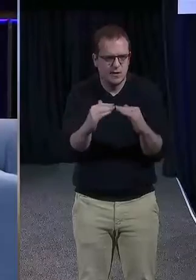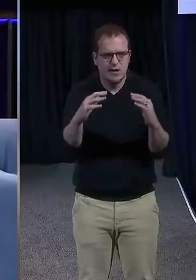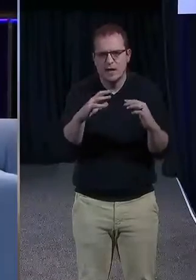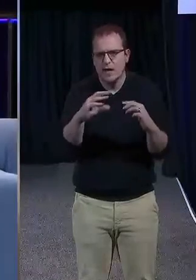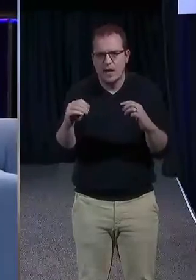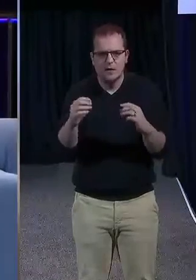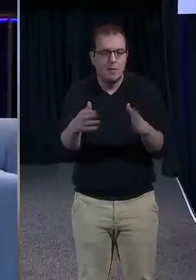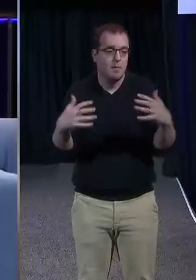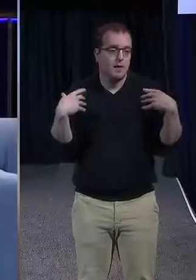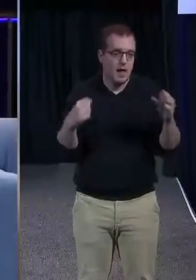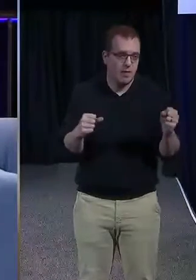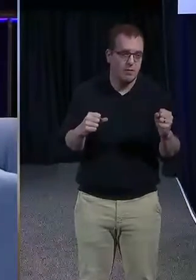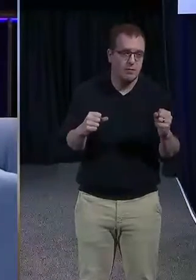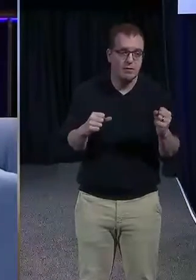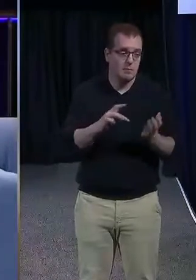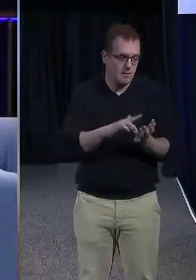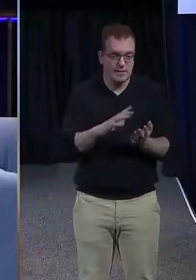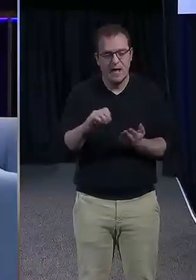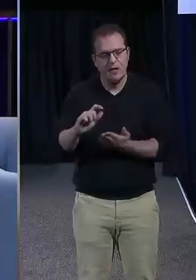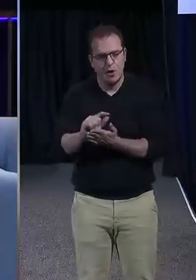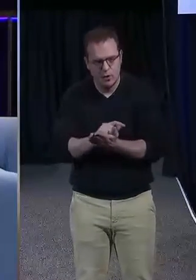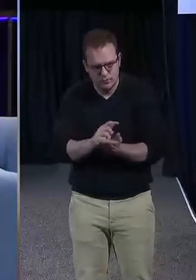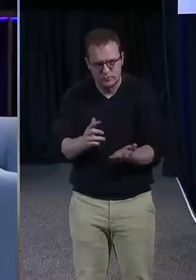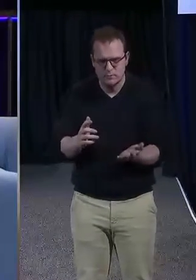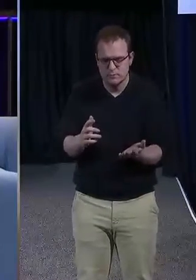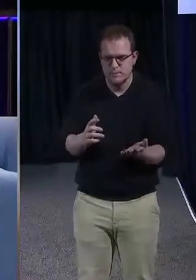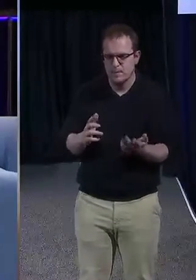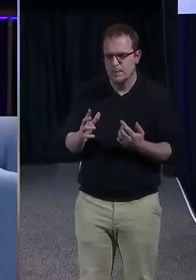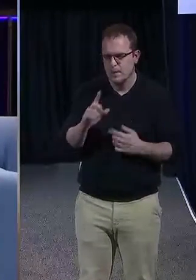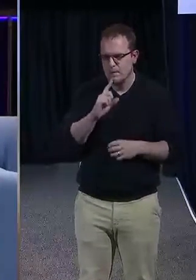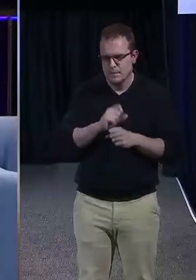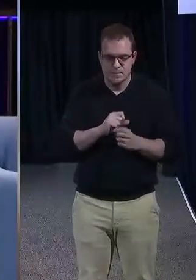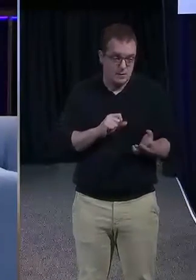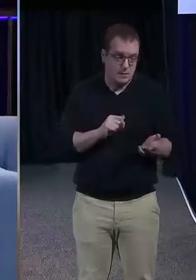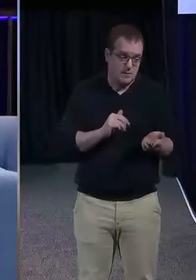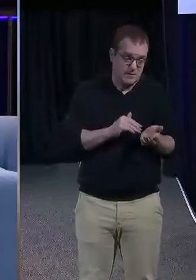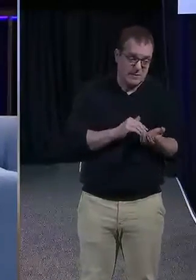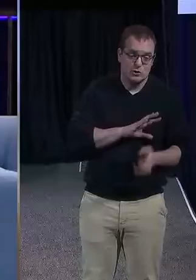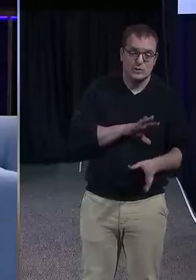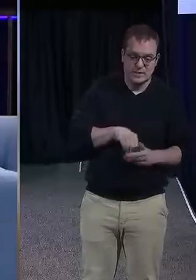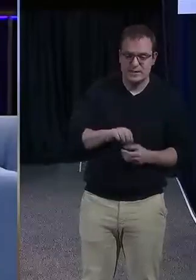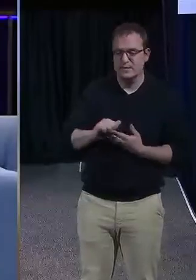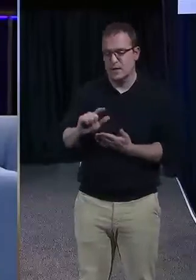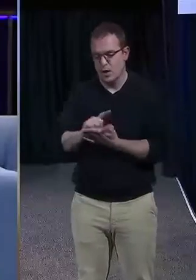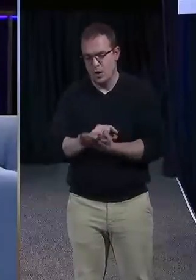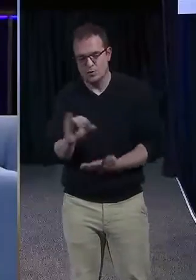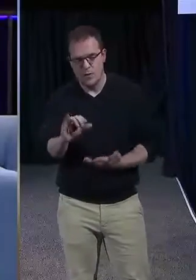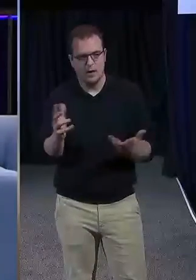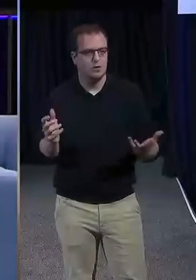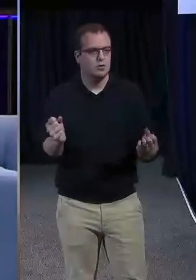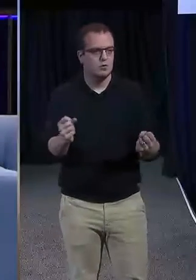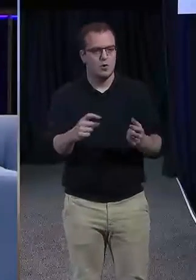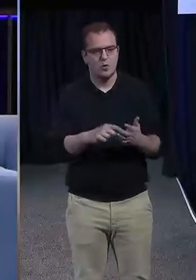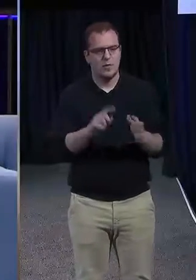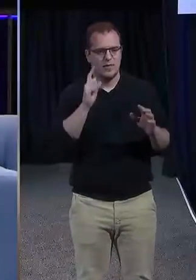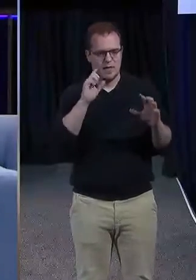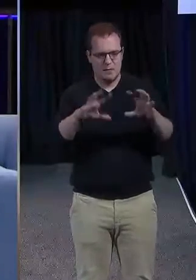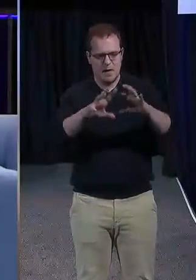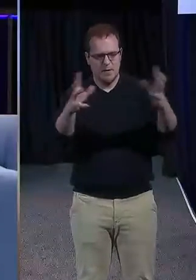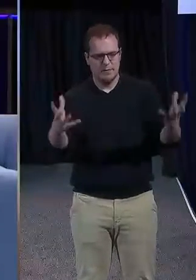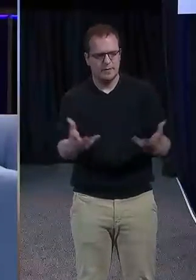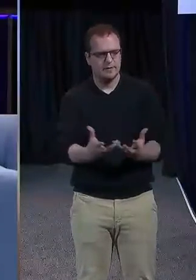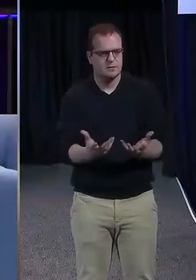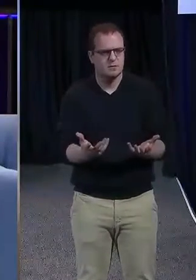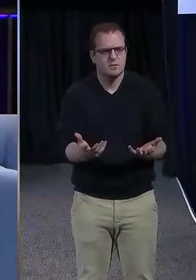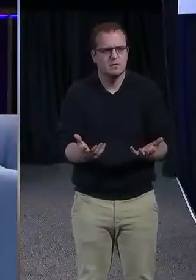public health and in law, because these issues also exist in law. When we think about this recruitment, what